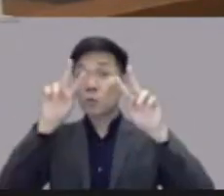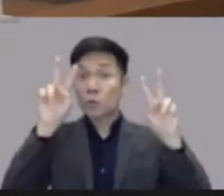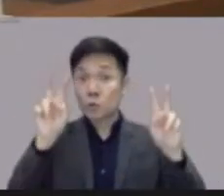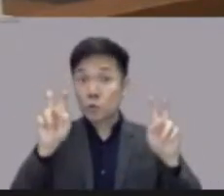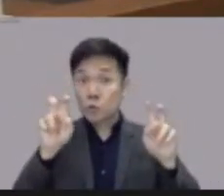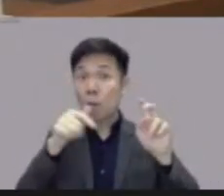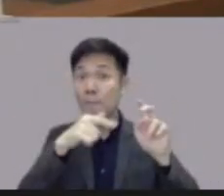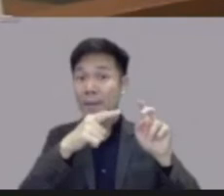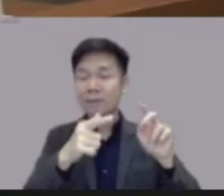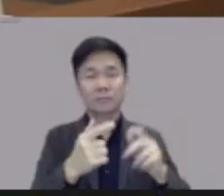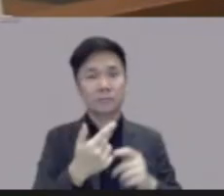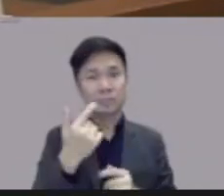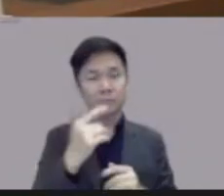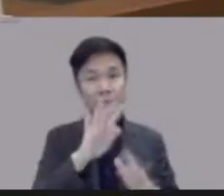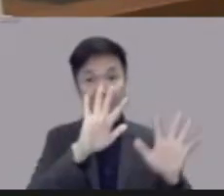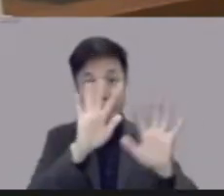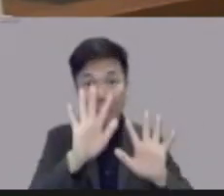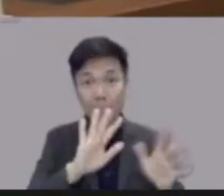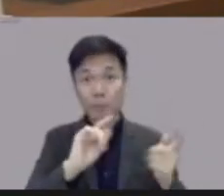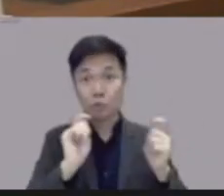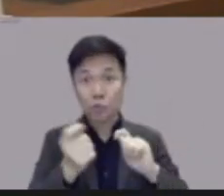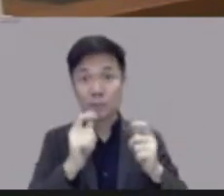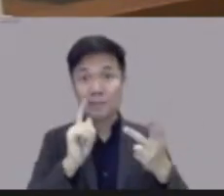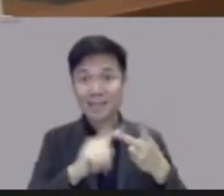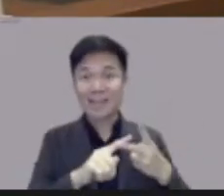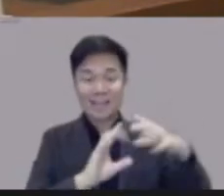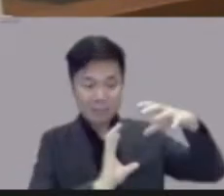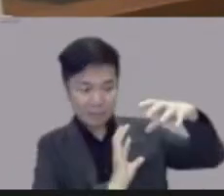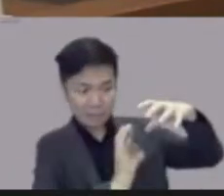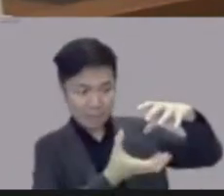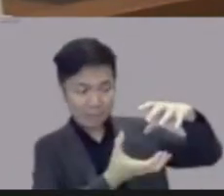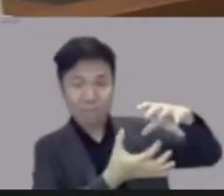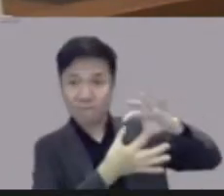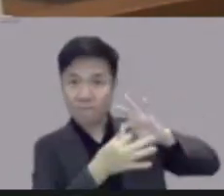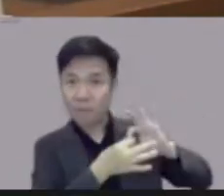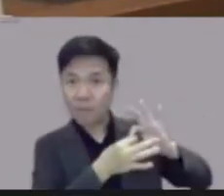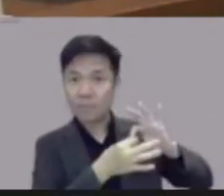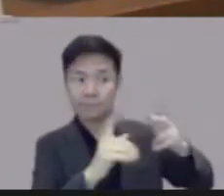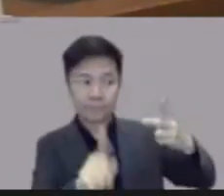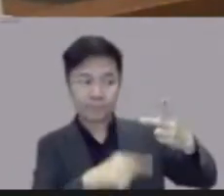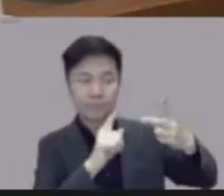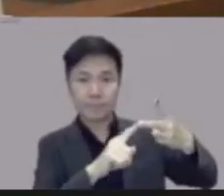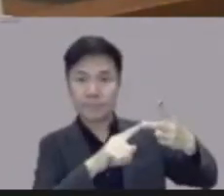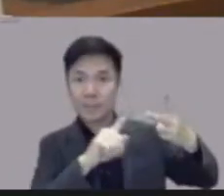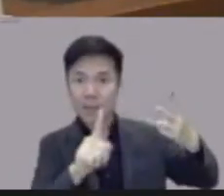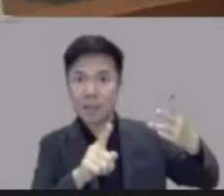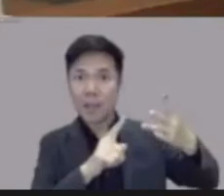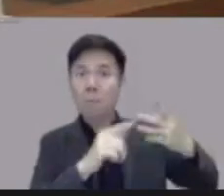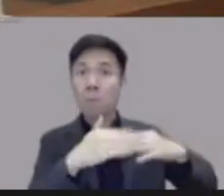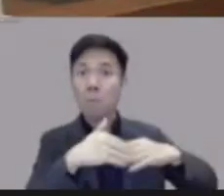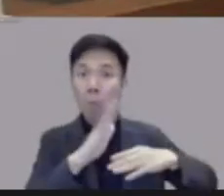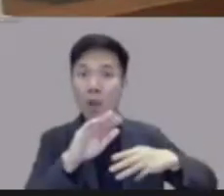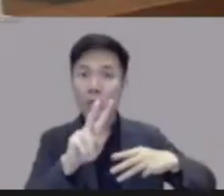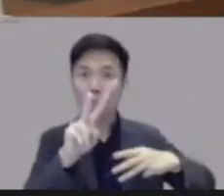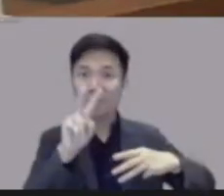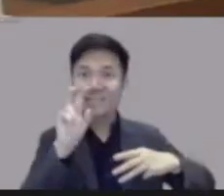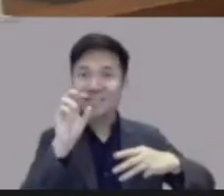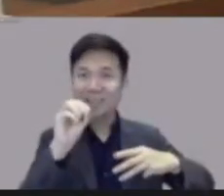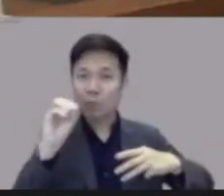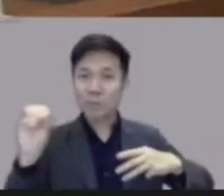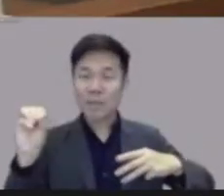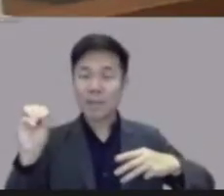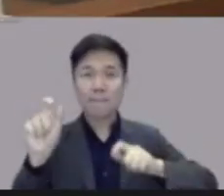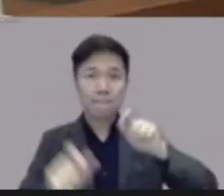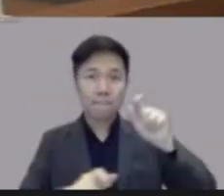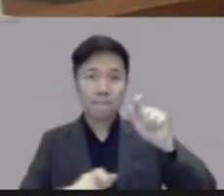cooperation and have provided training for more than 2 000 officials and a technical officials in